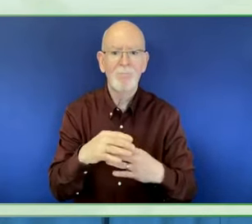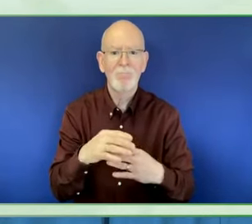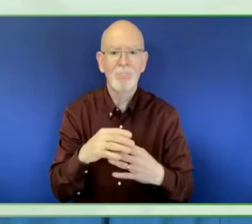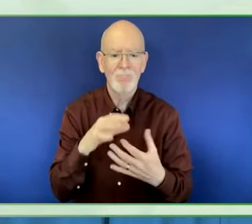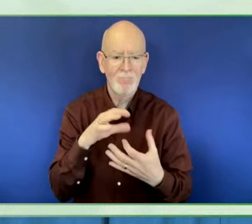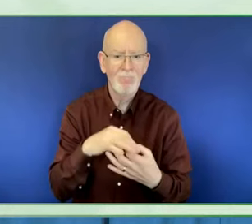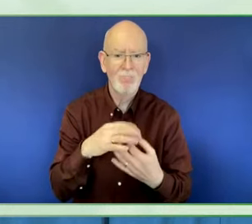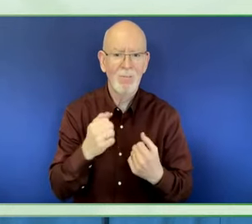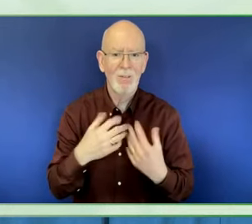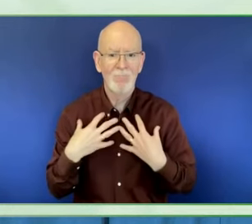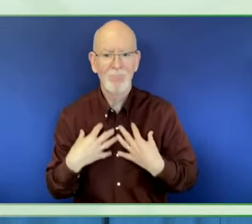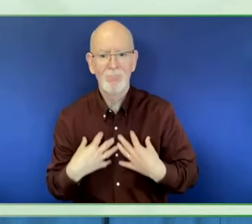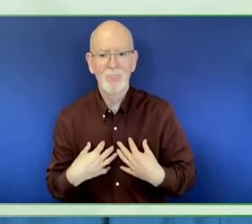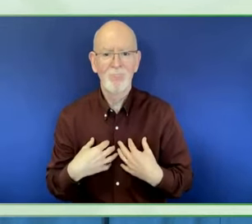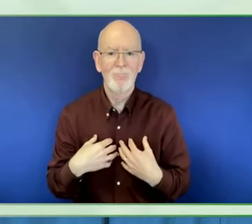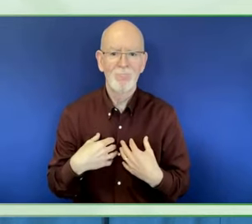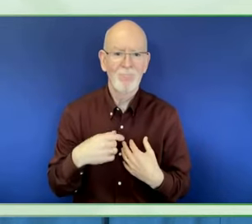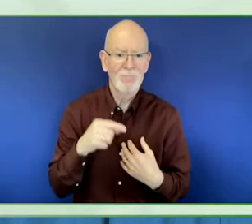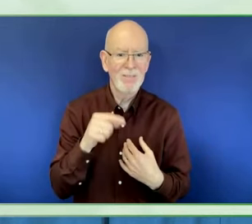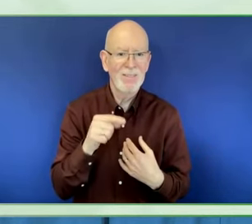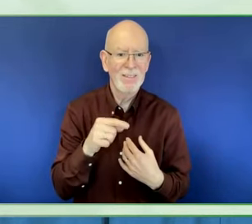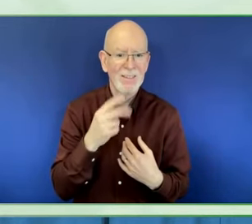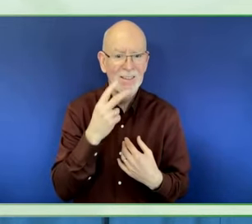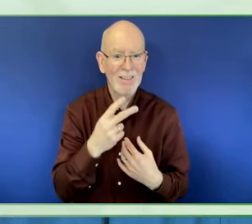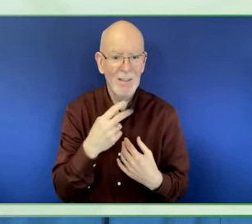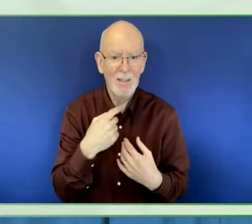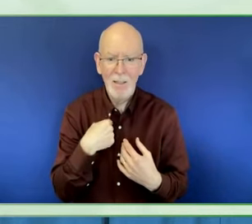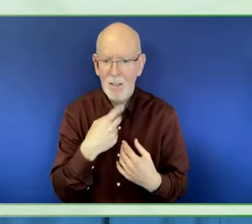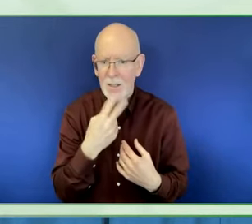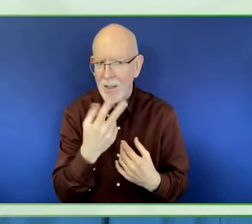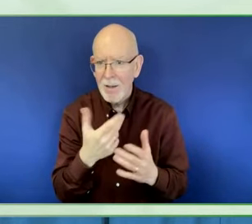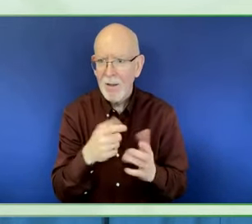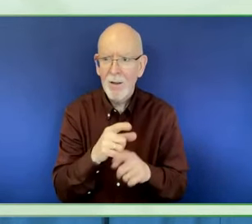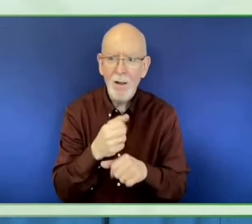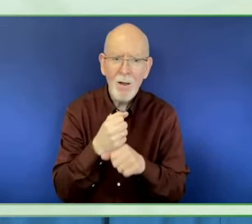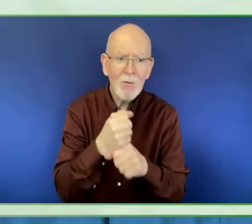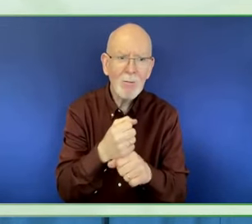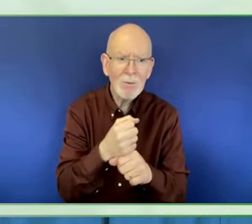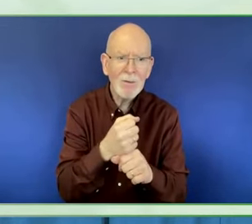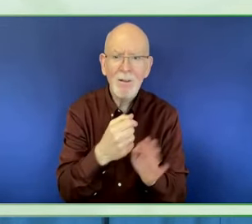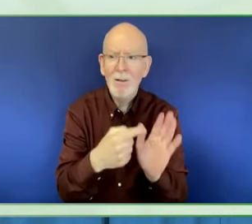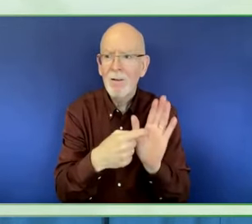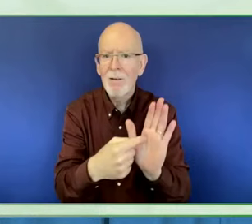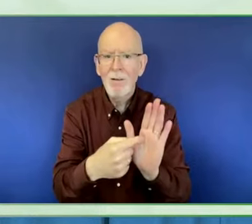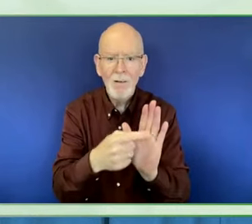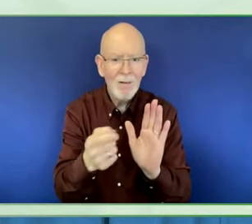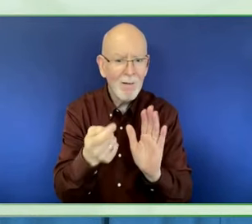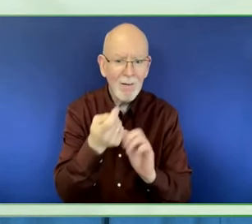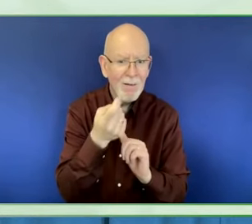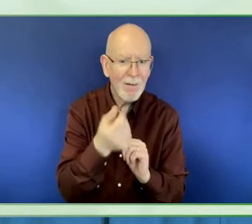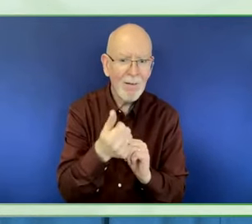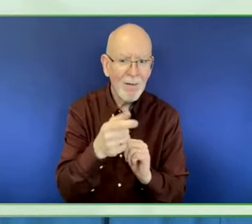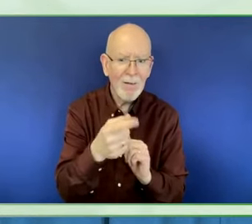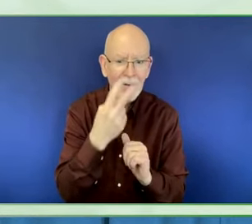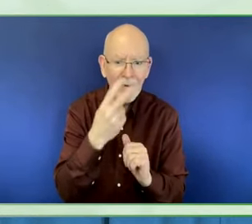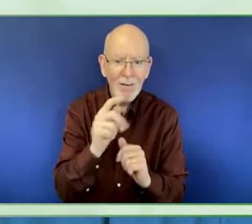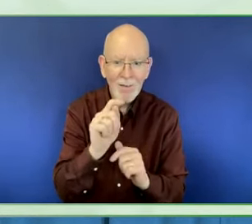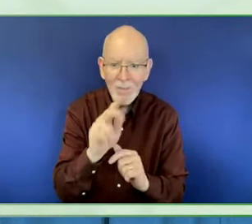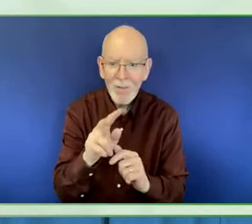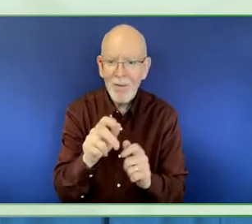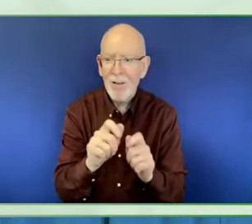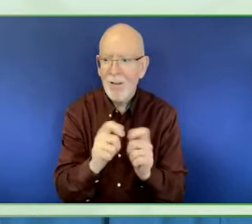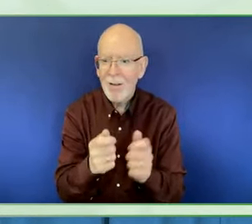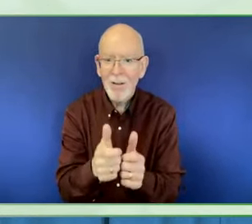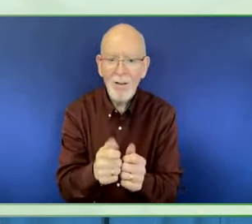taboo, but is actually front and center. So first, let's get to the core of the issue. Last year, the New York